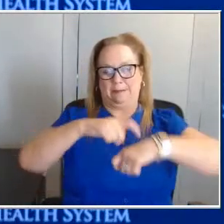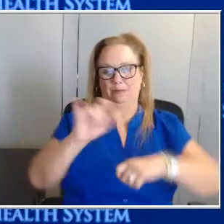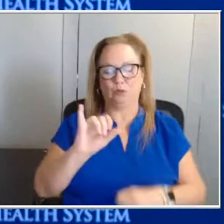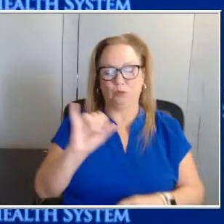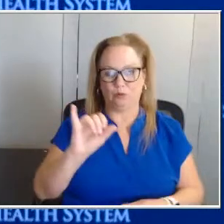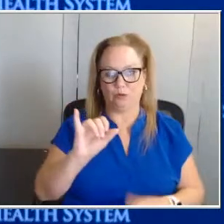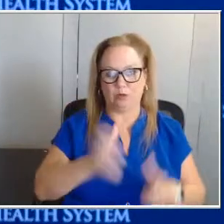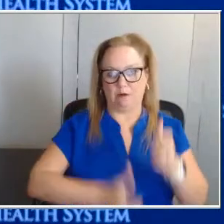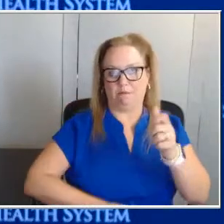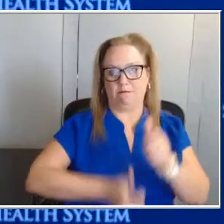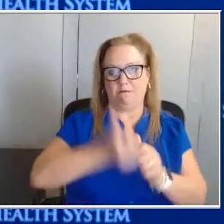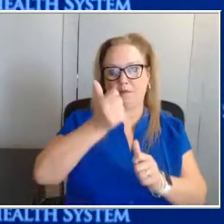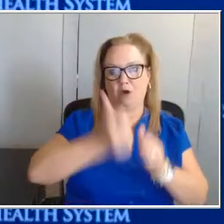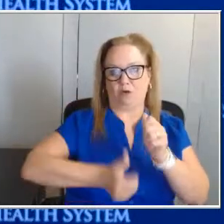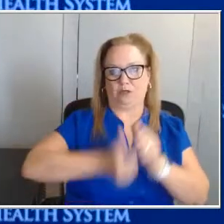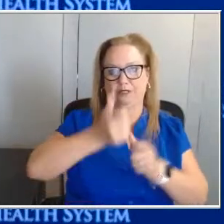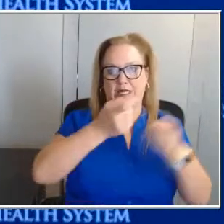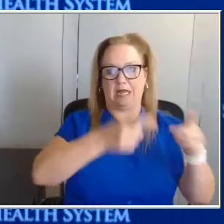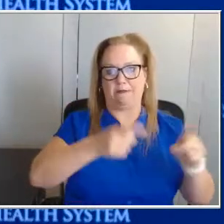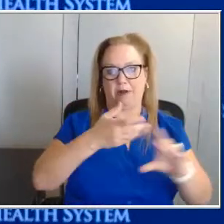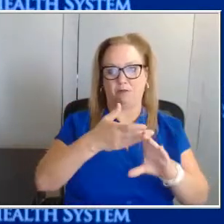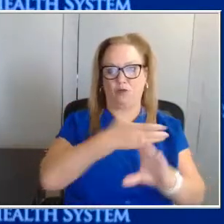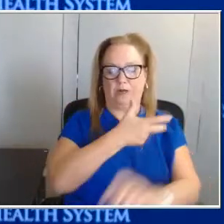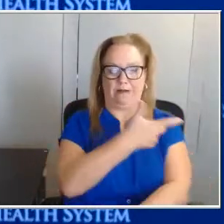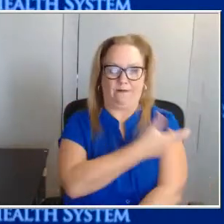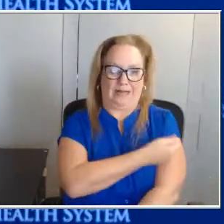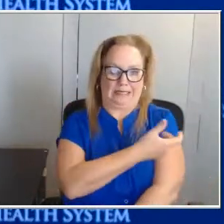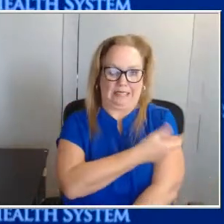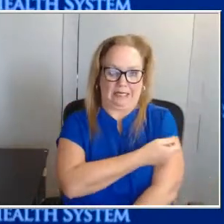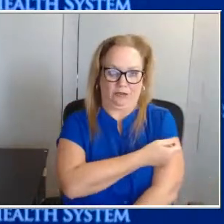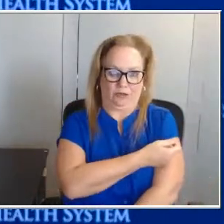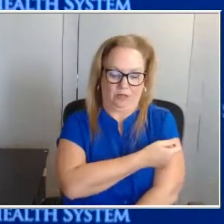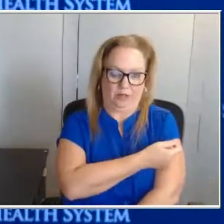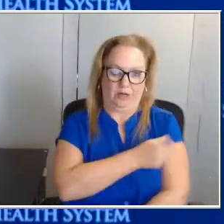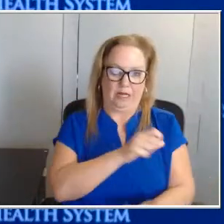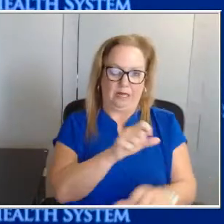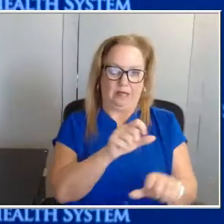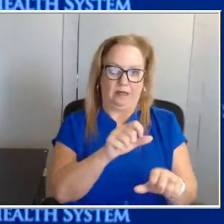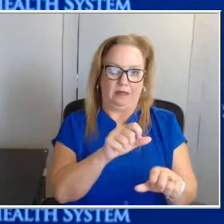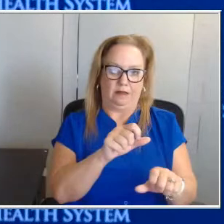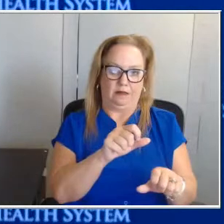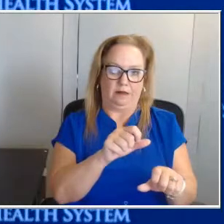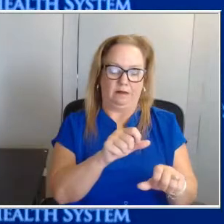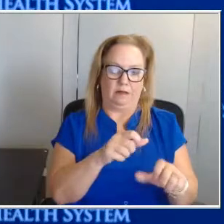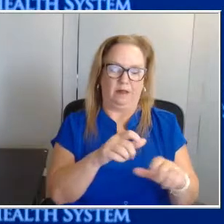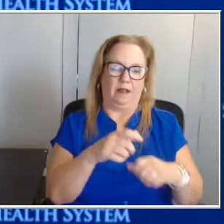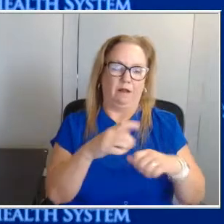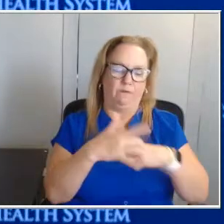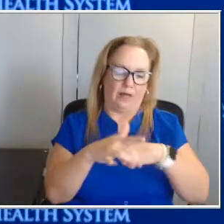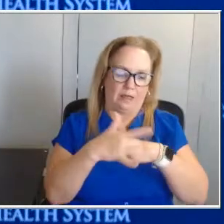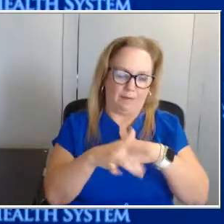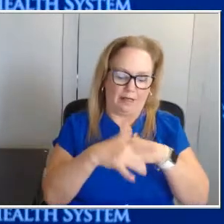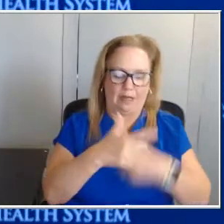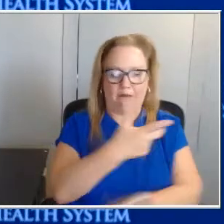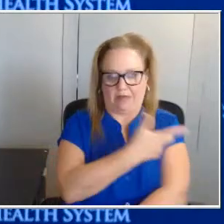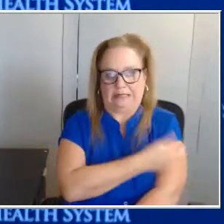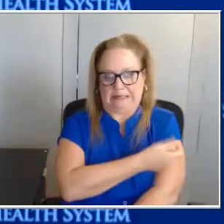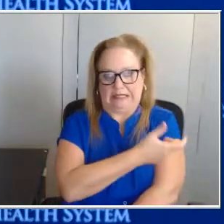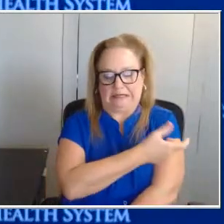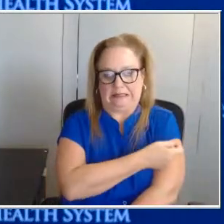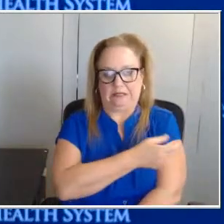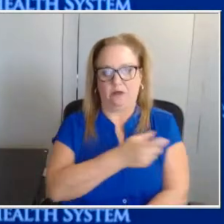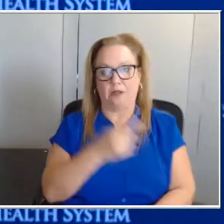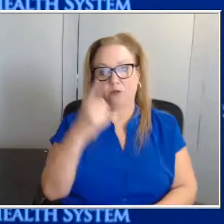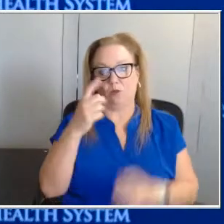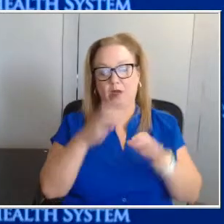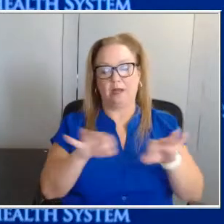Most of it was done pre-vaccination as well, the ability of us having vaccines. So I think that is one important thing